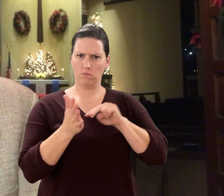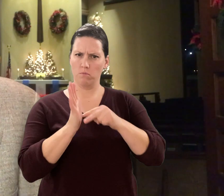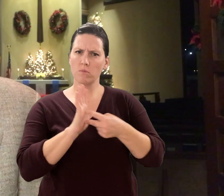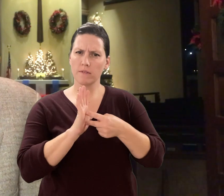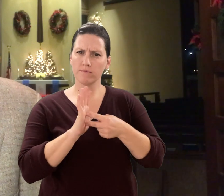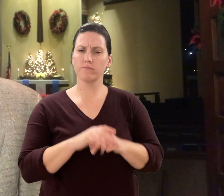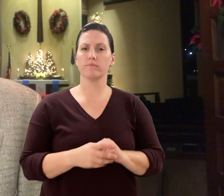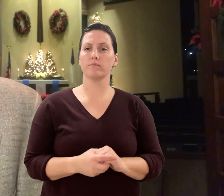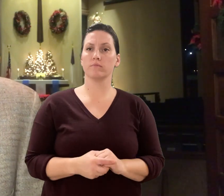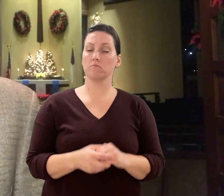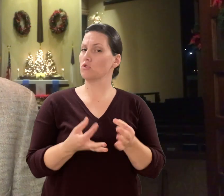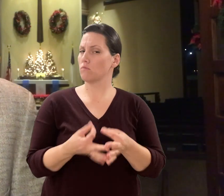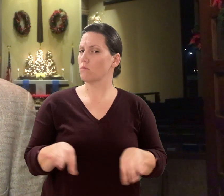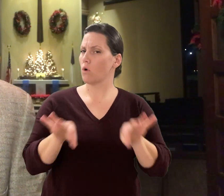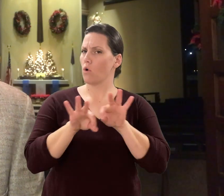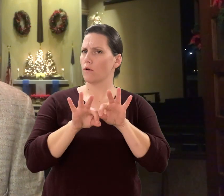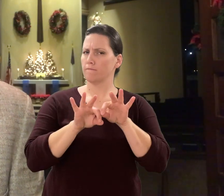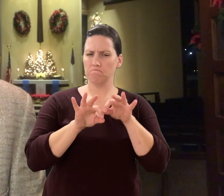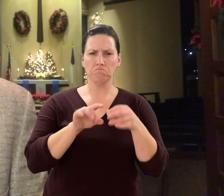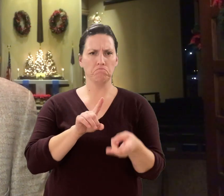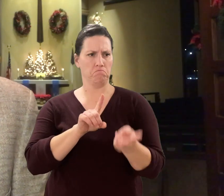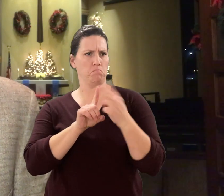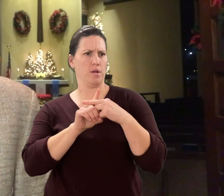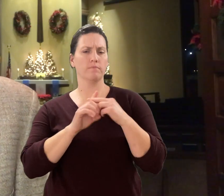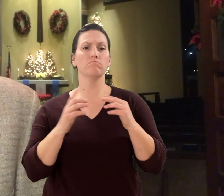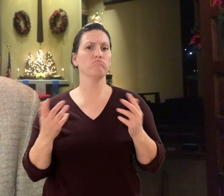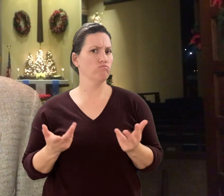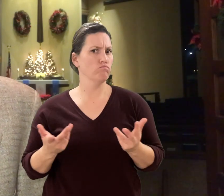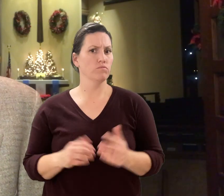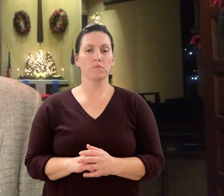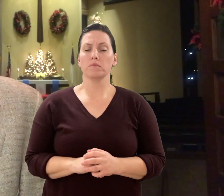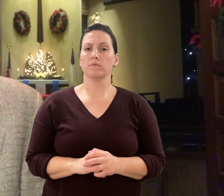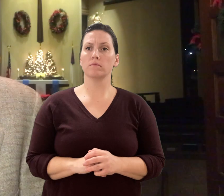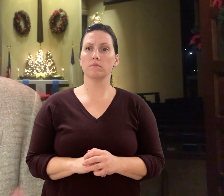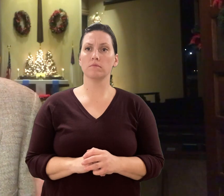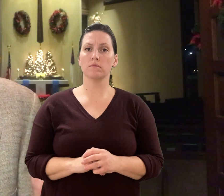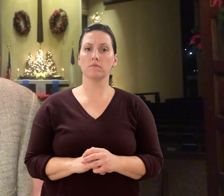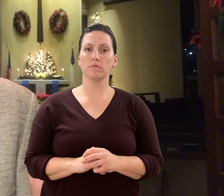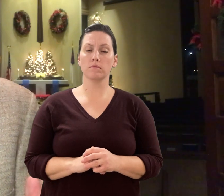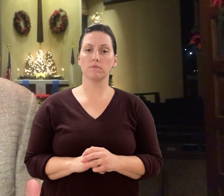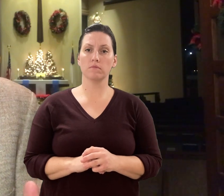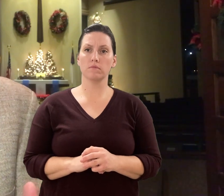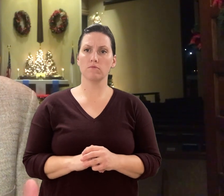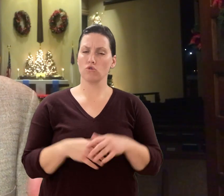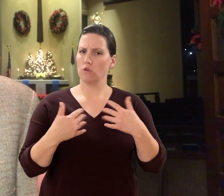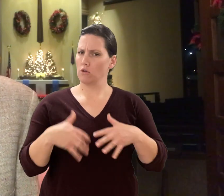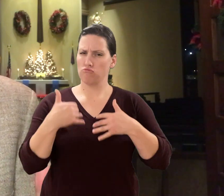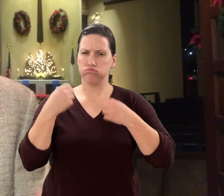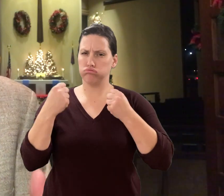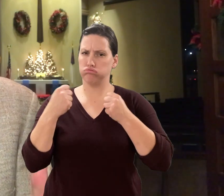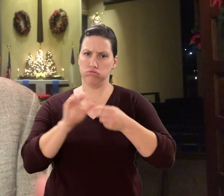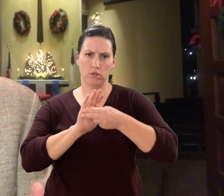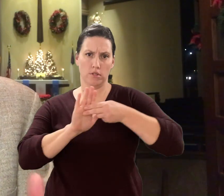its significance to us over the next couple weeks of Advent, because it's a powerful title that's full